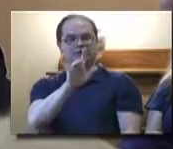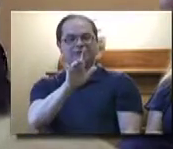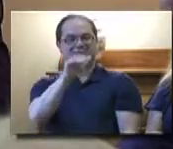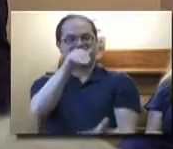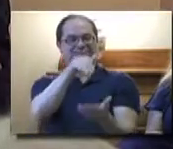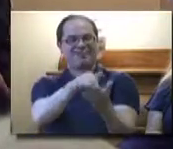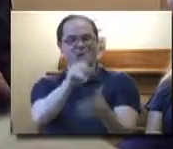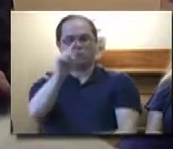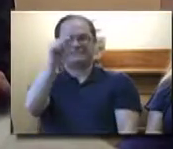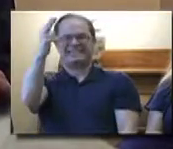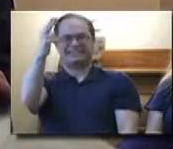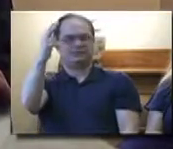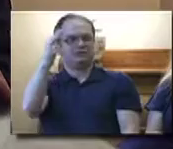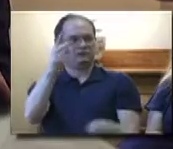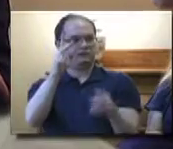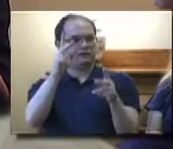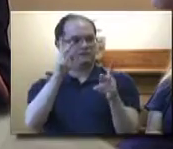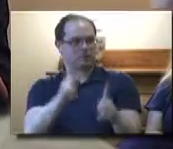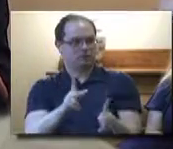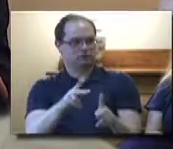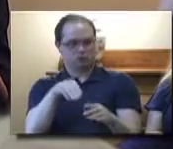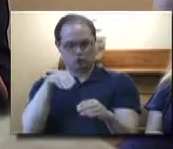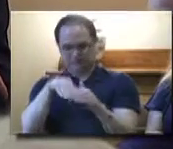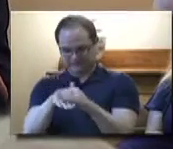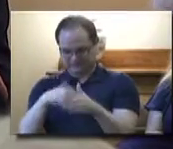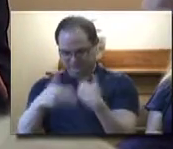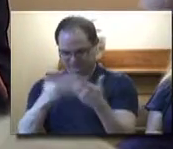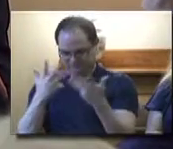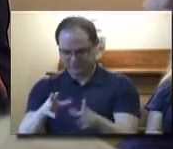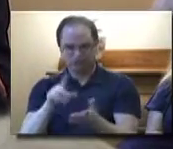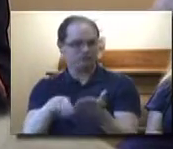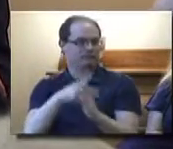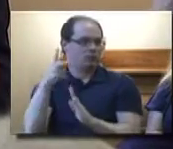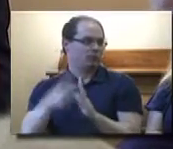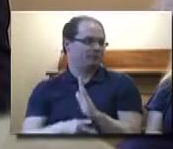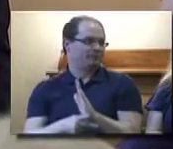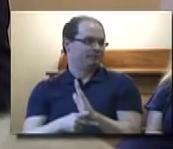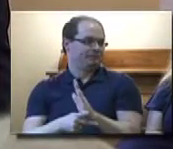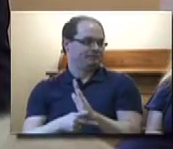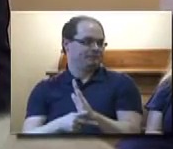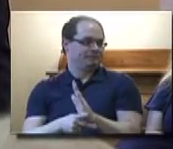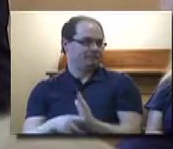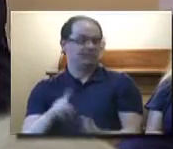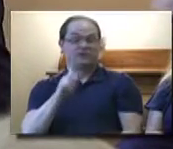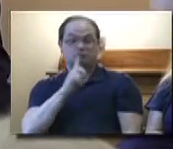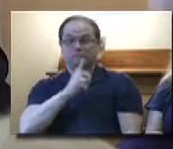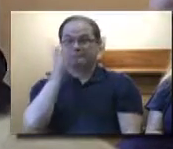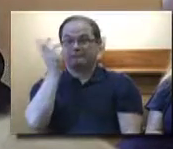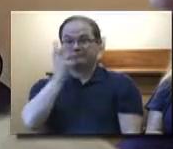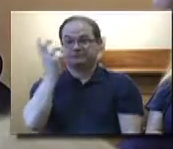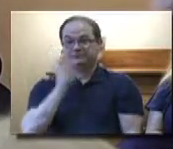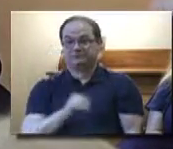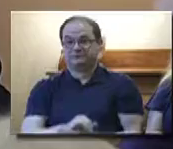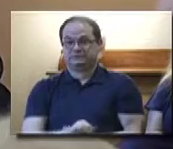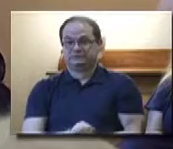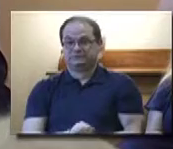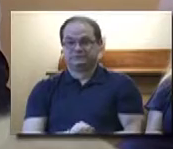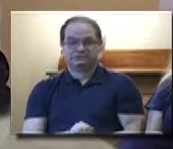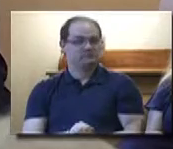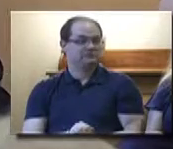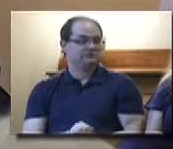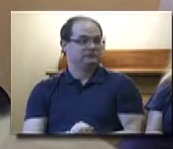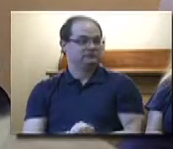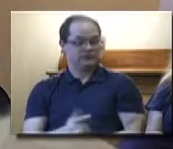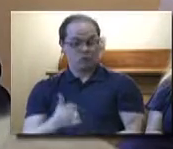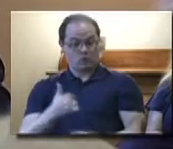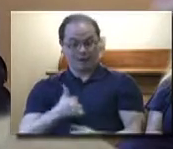25,000th offender from the program. A truly remarkable feat. And what